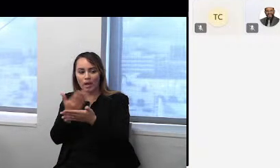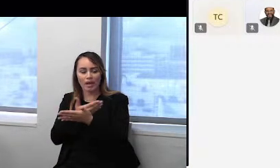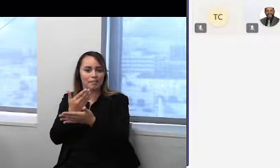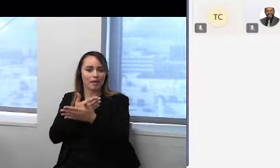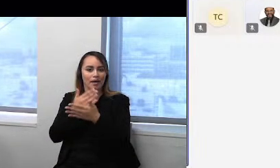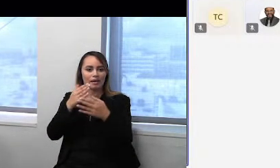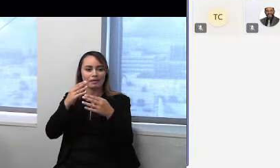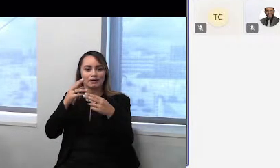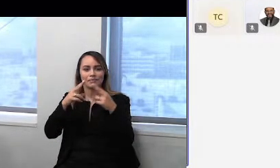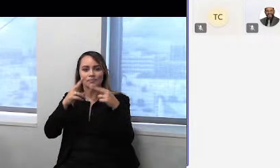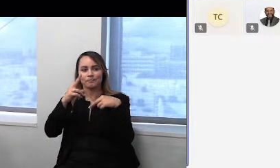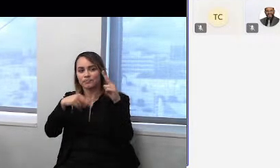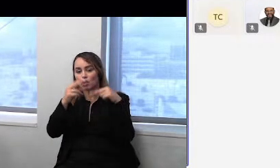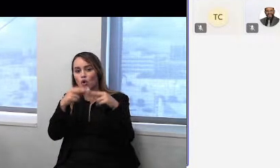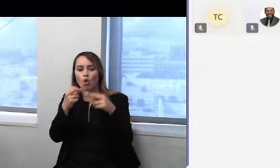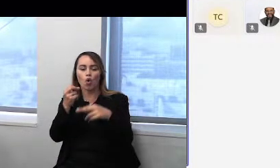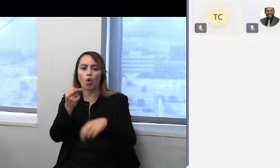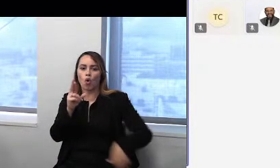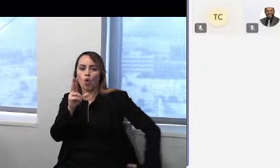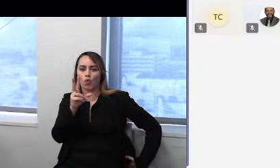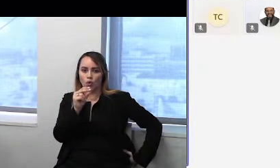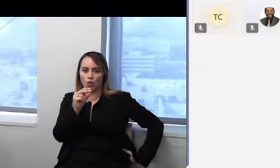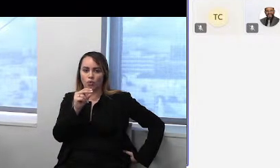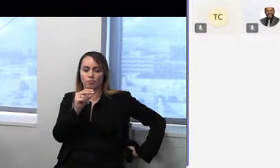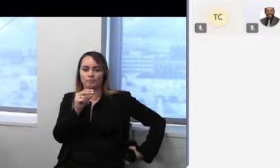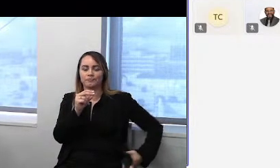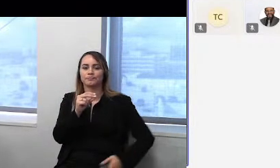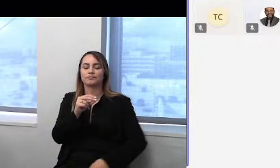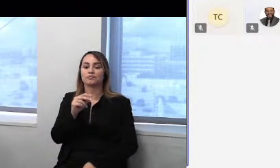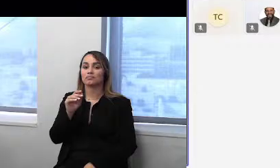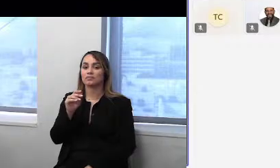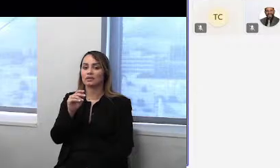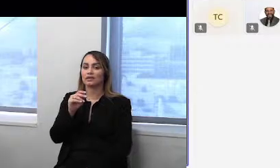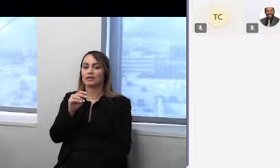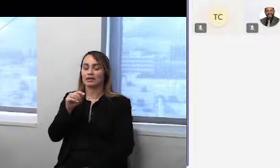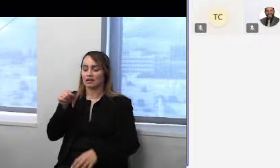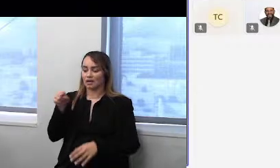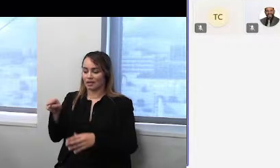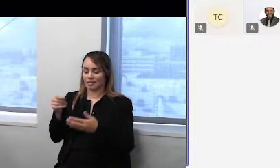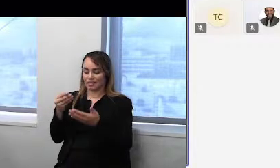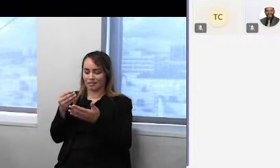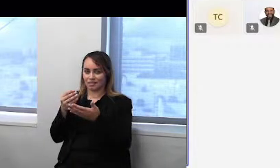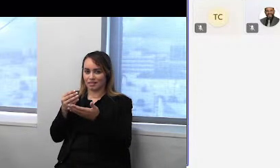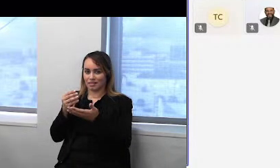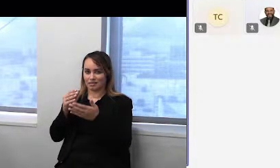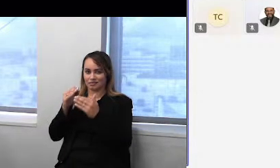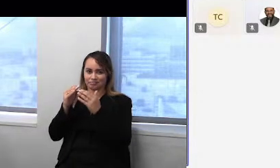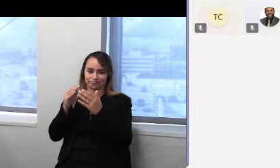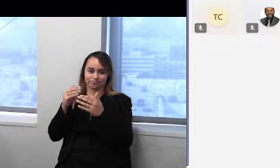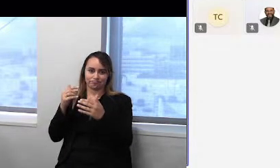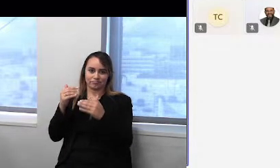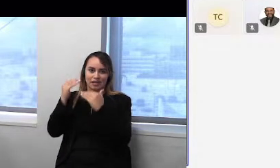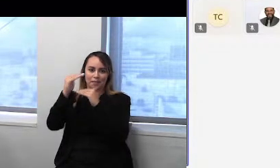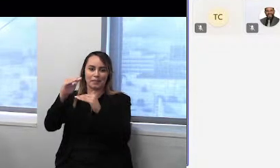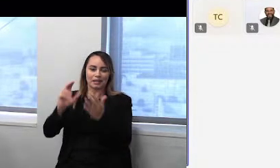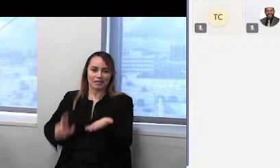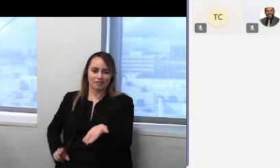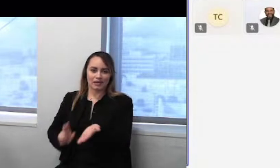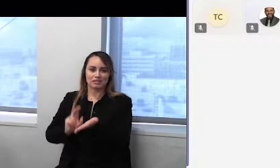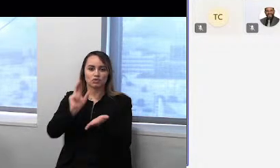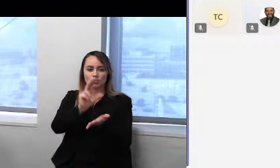And then even with that level of investment, there's still substantial network upgrade requirements. There is likely,